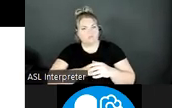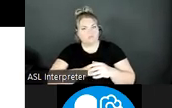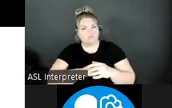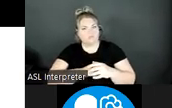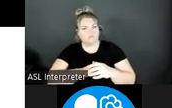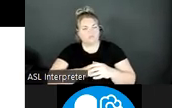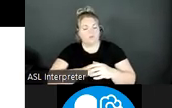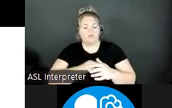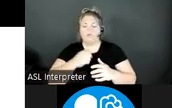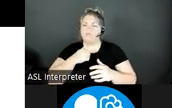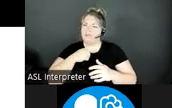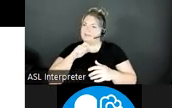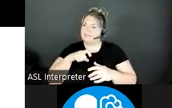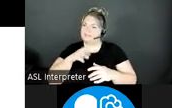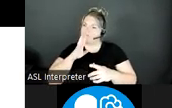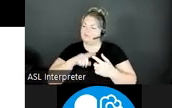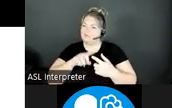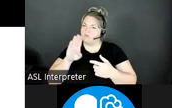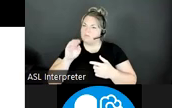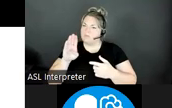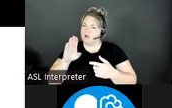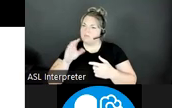That I do need to talk to Bob and Raquel about.